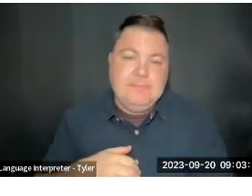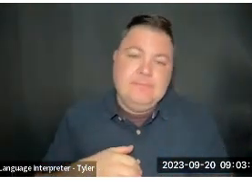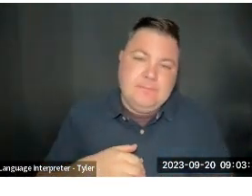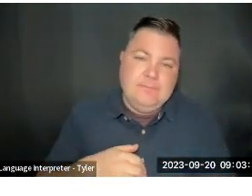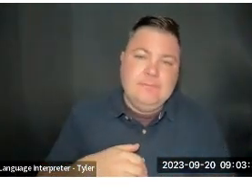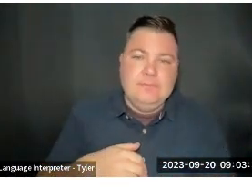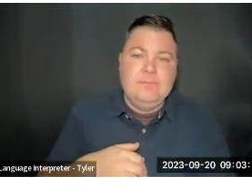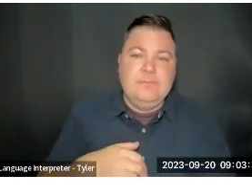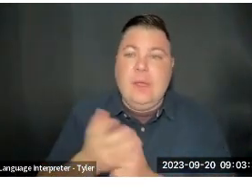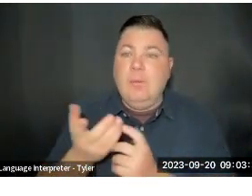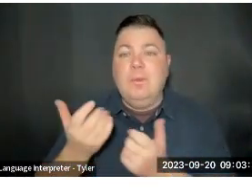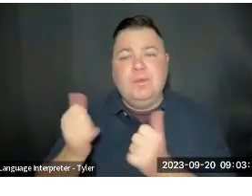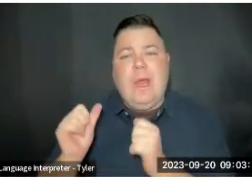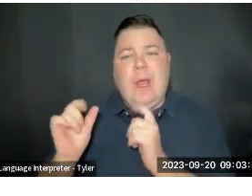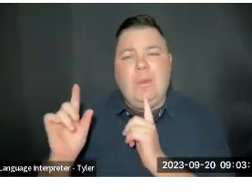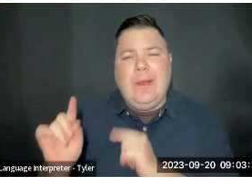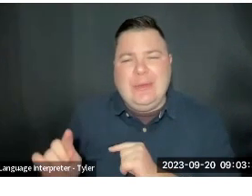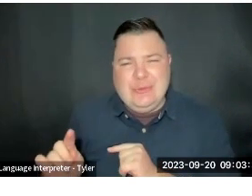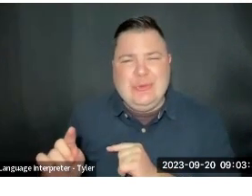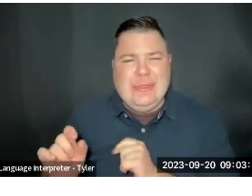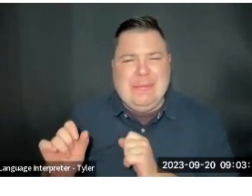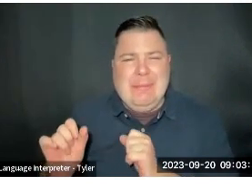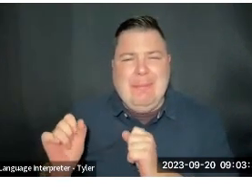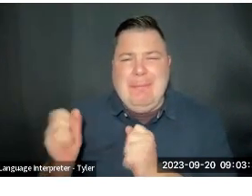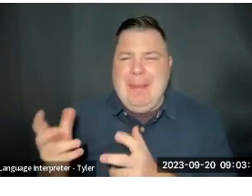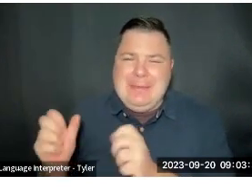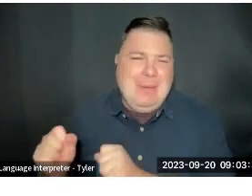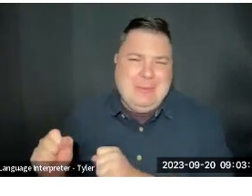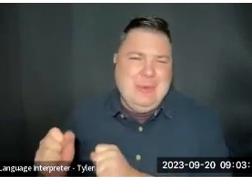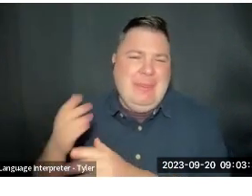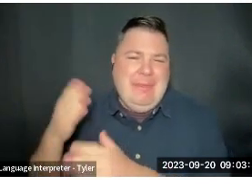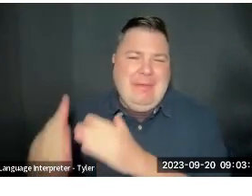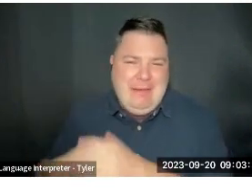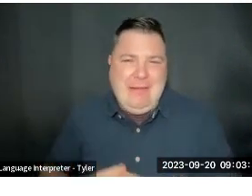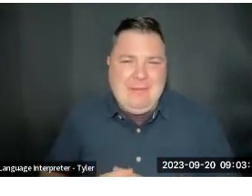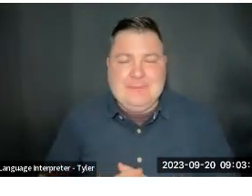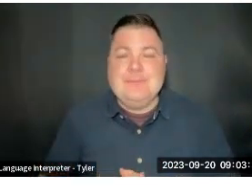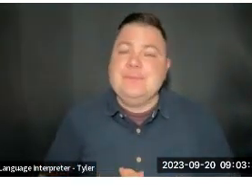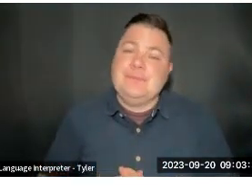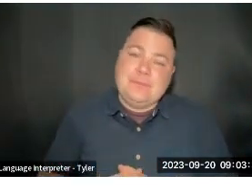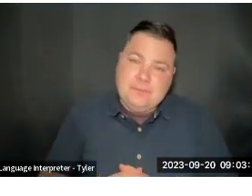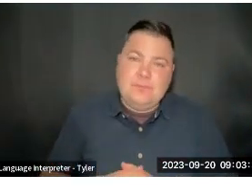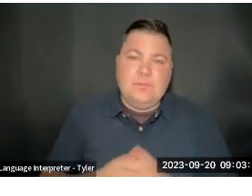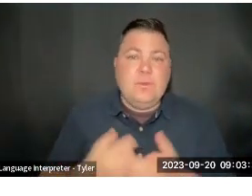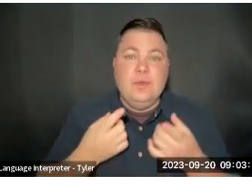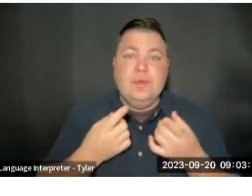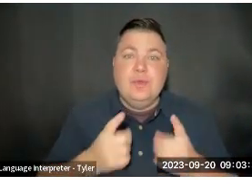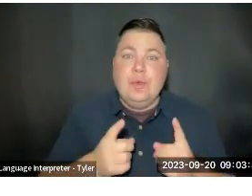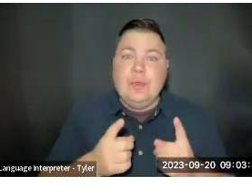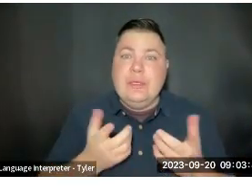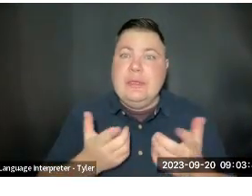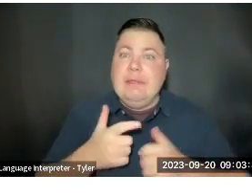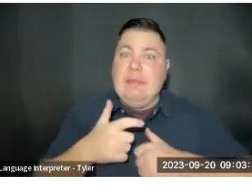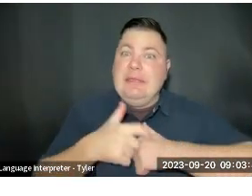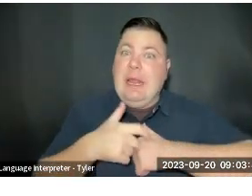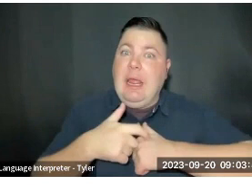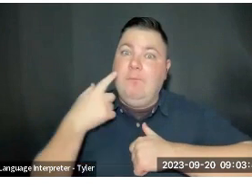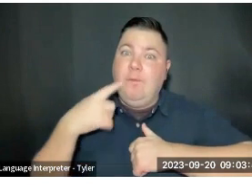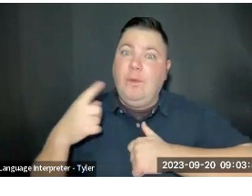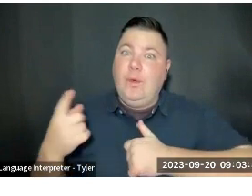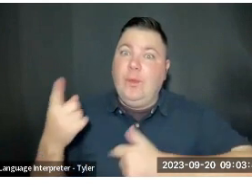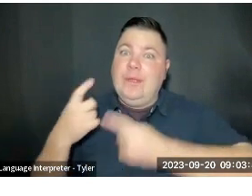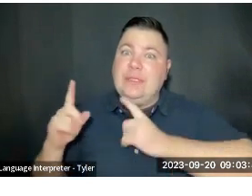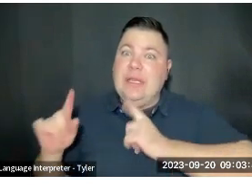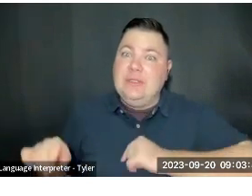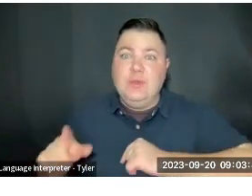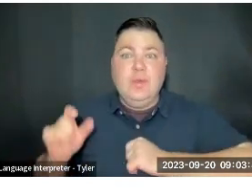get to as many of those as we can at the end. Also, during the designated Q&A portion, you may raise